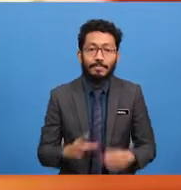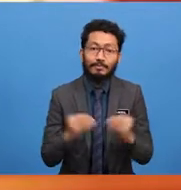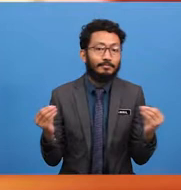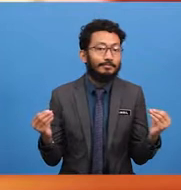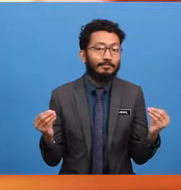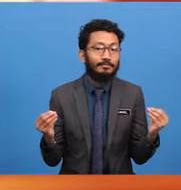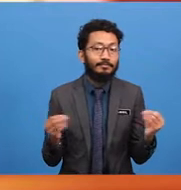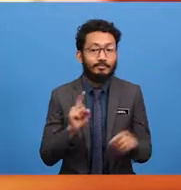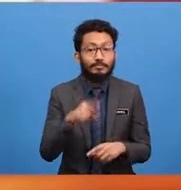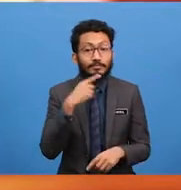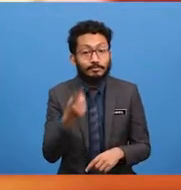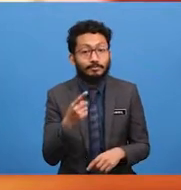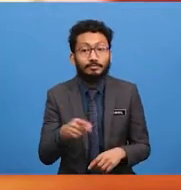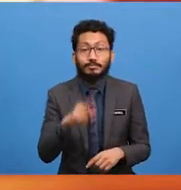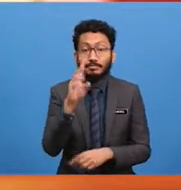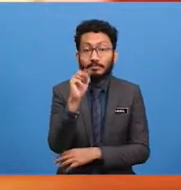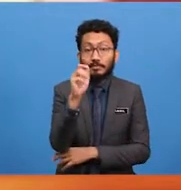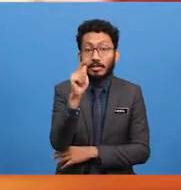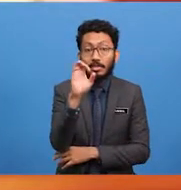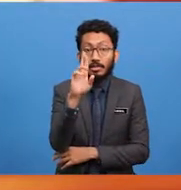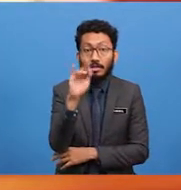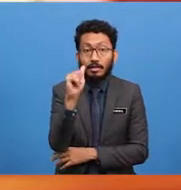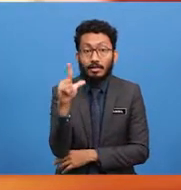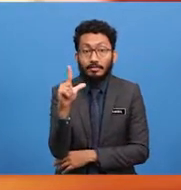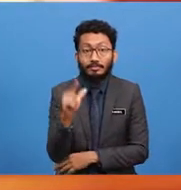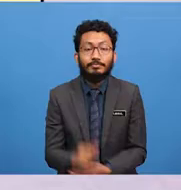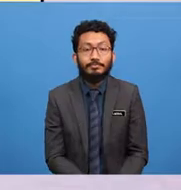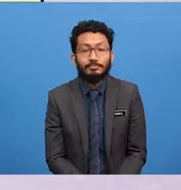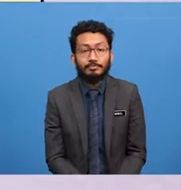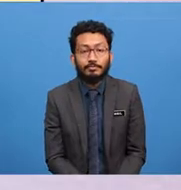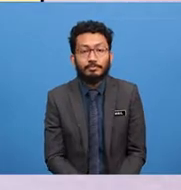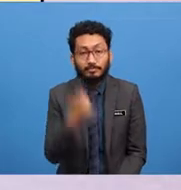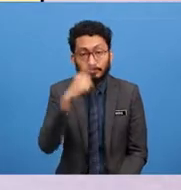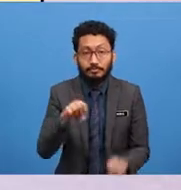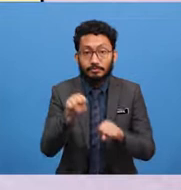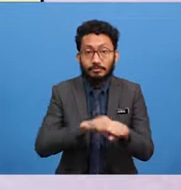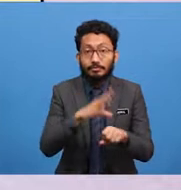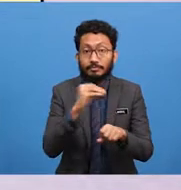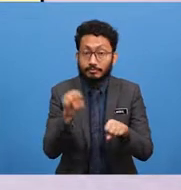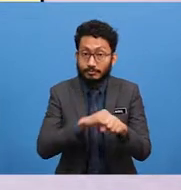Great. Can you tell me the material for the socks first?